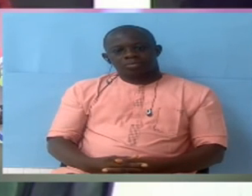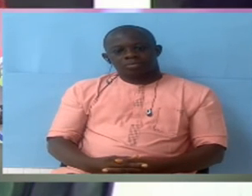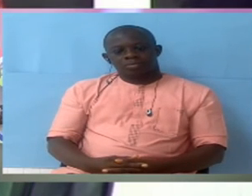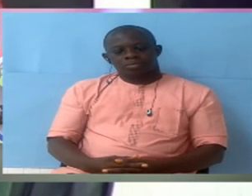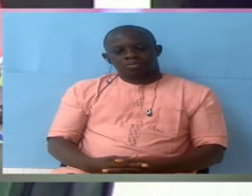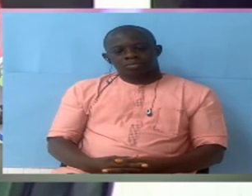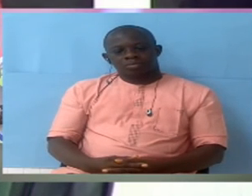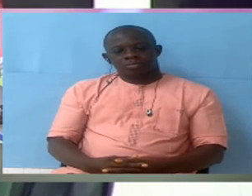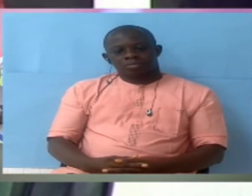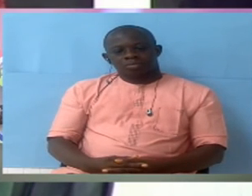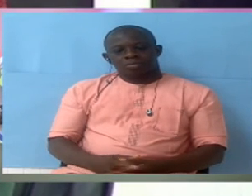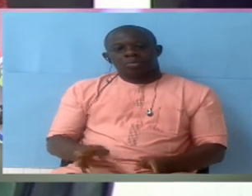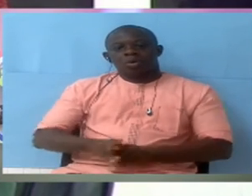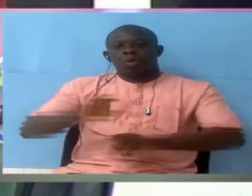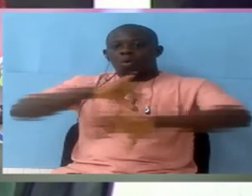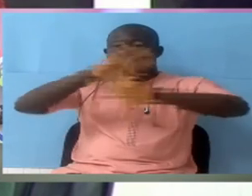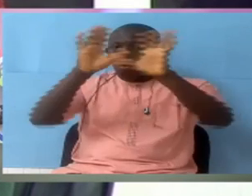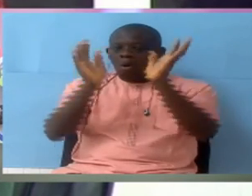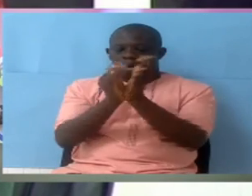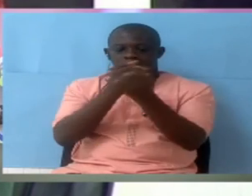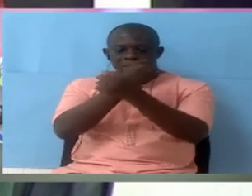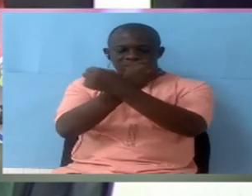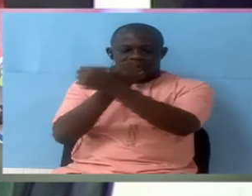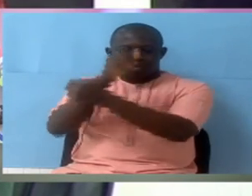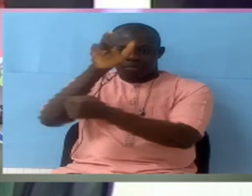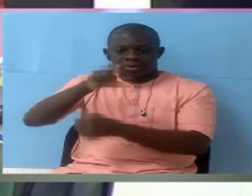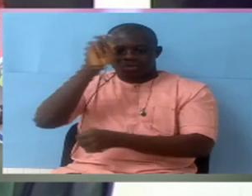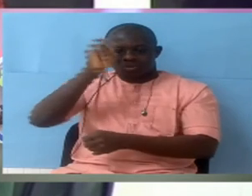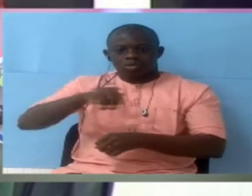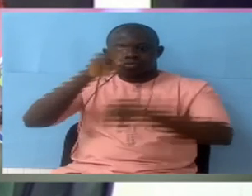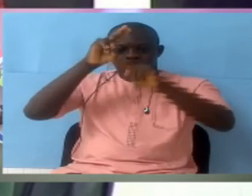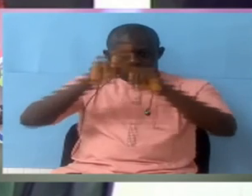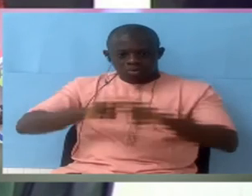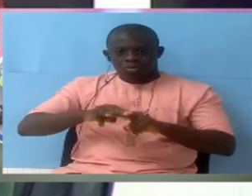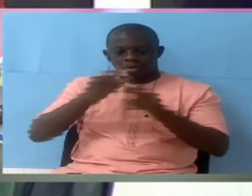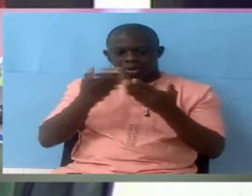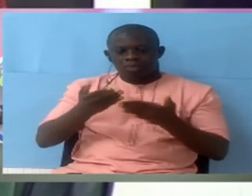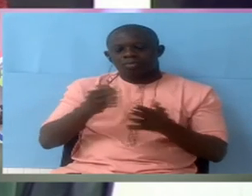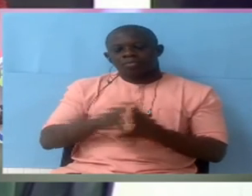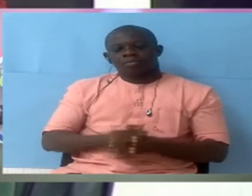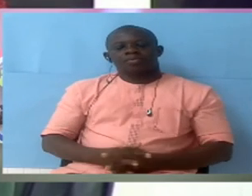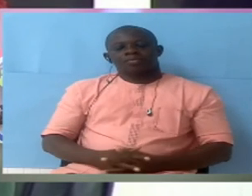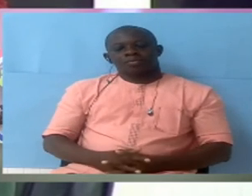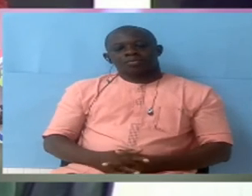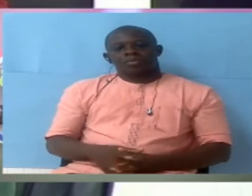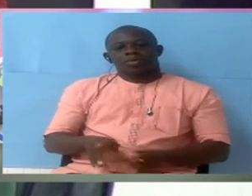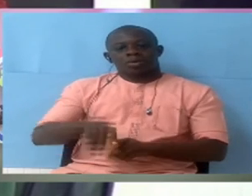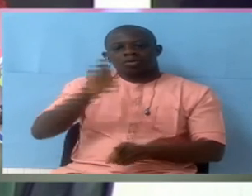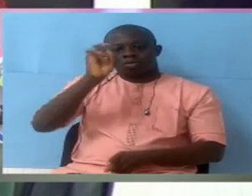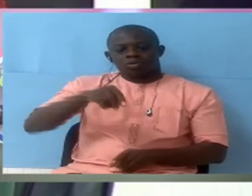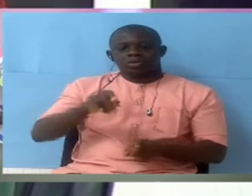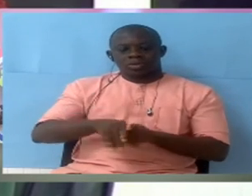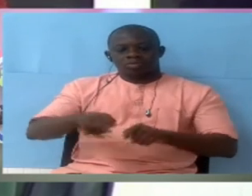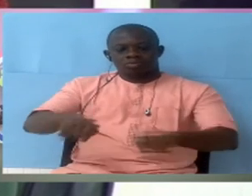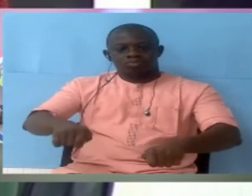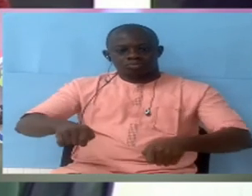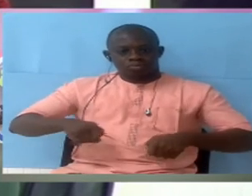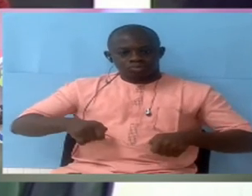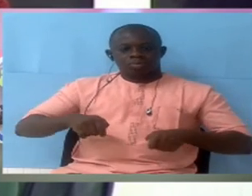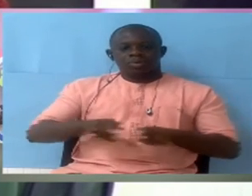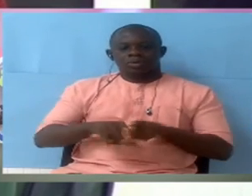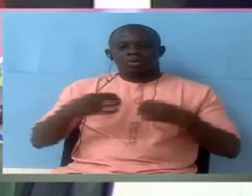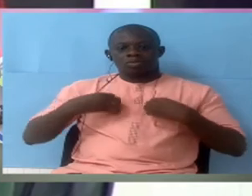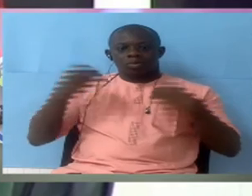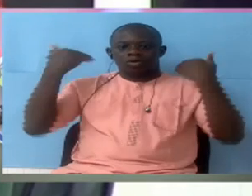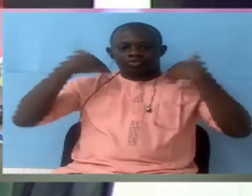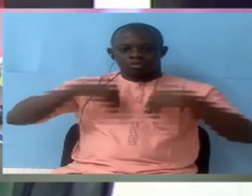inmates have to sit down. Ña nga xamné ñom lañ fa tej ñepp ay jog tok. You have to put on your trousers and your shirt. Da ngay